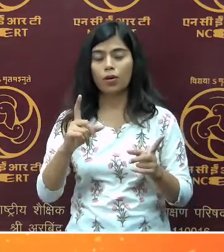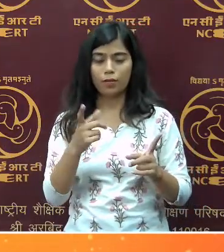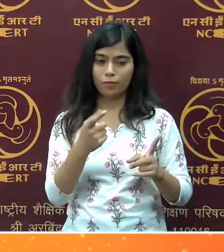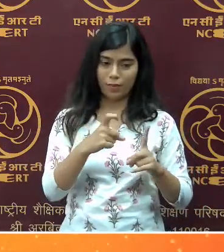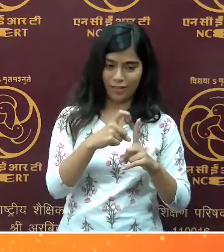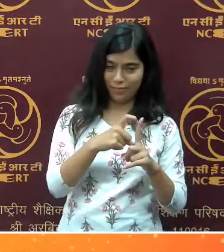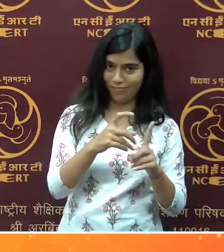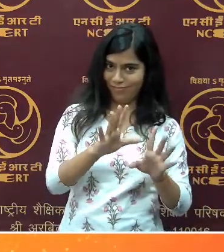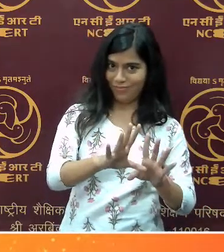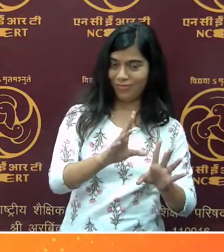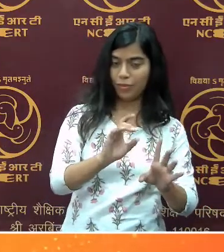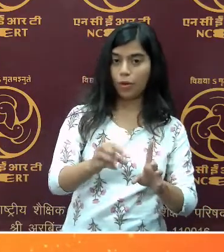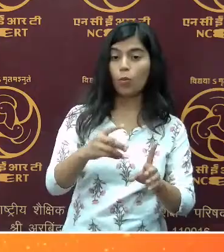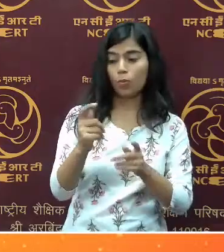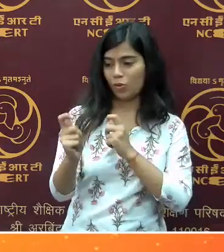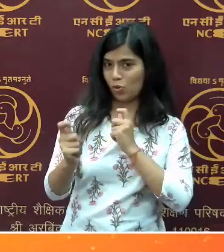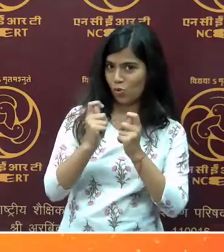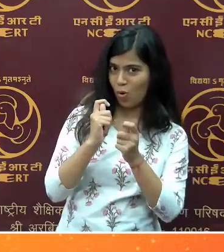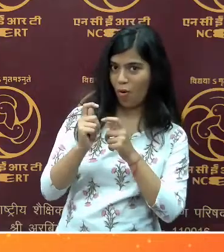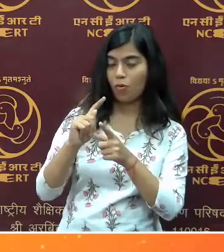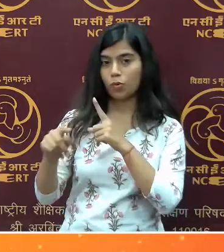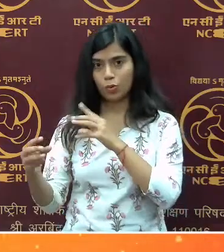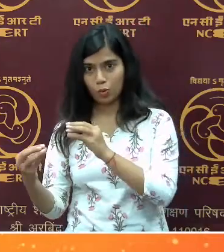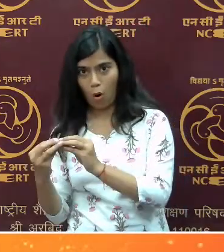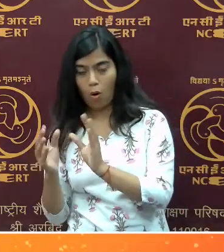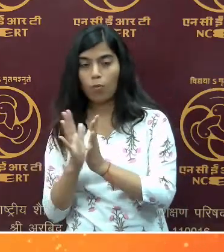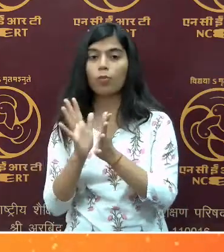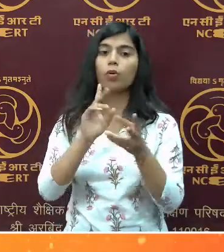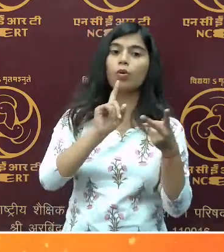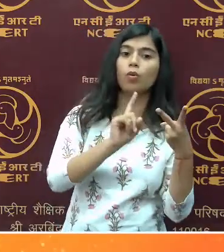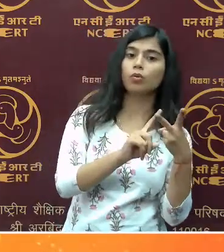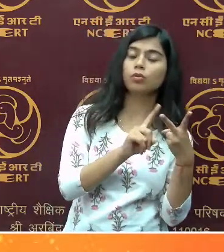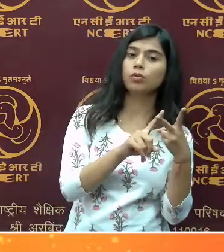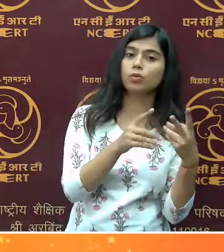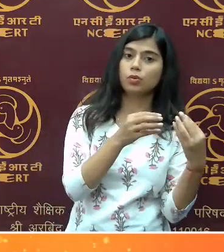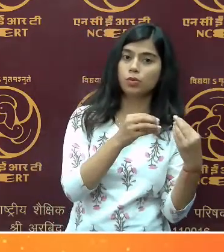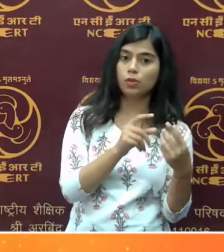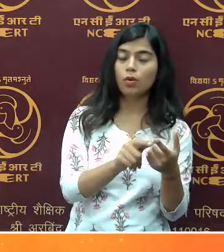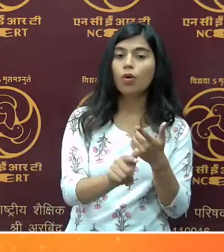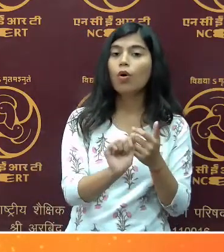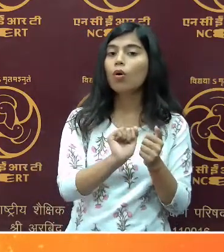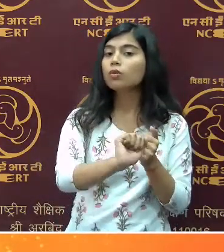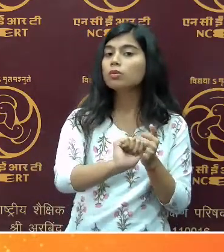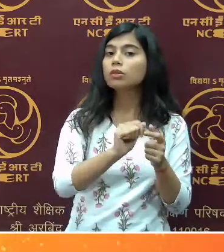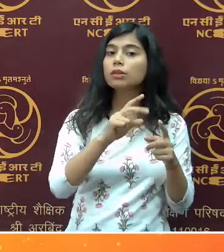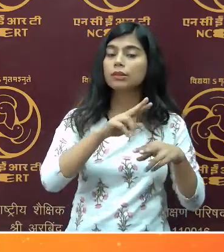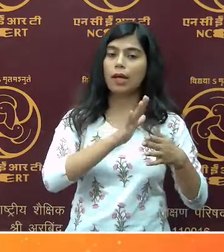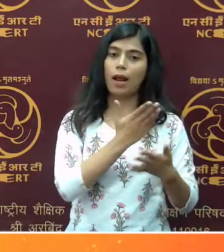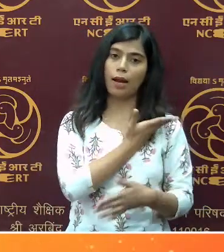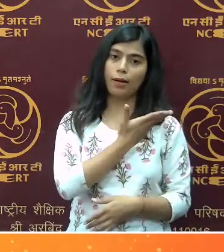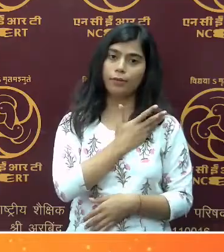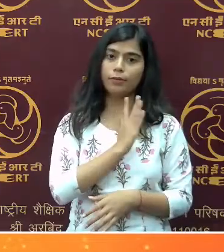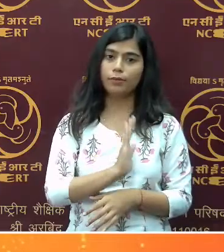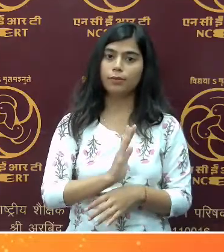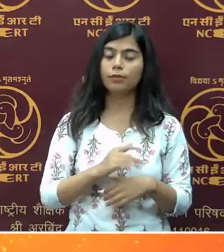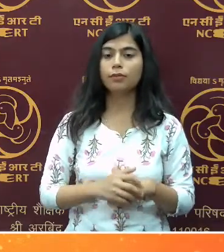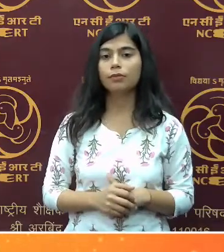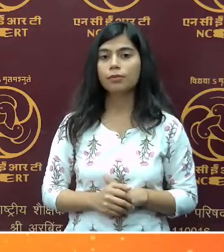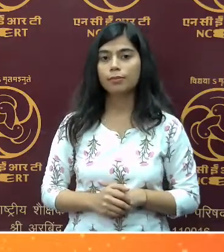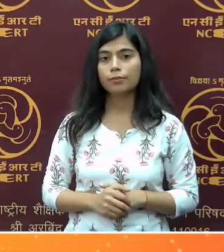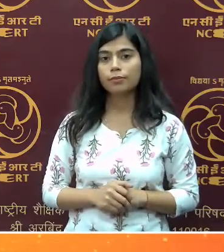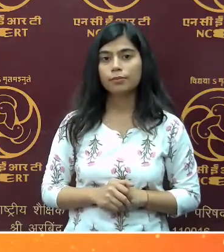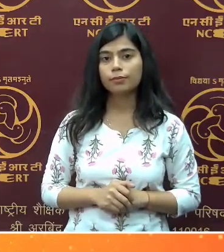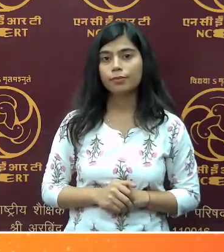they all are complementary. They should not be seen in isolation, but they should be read as an